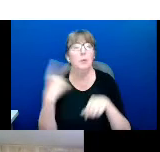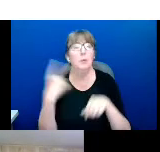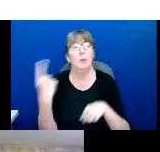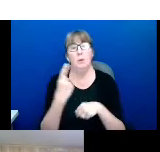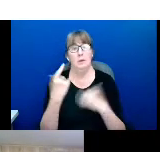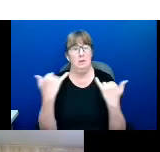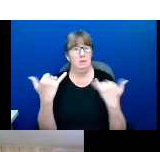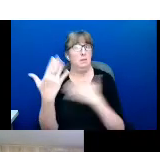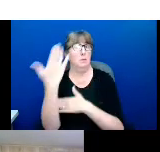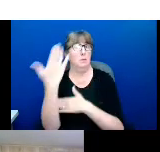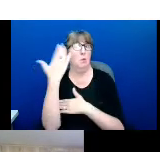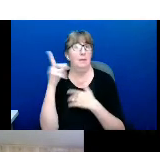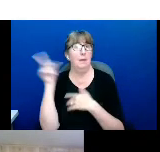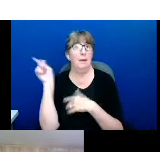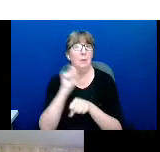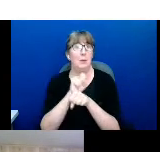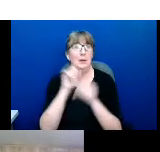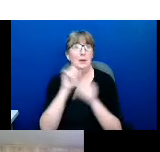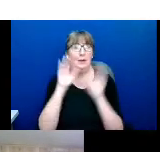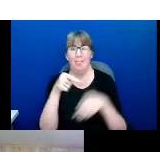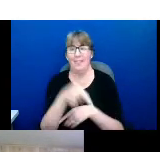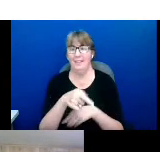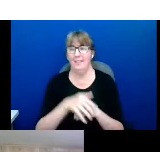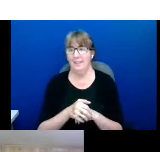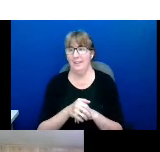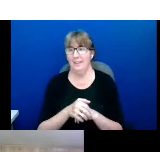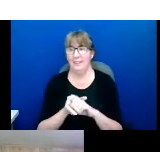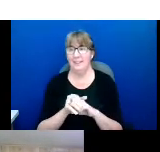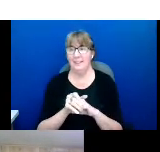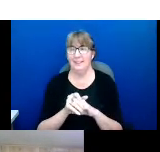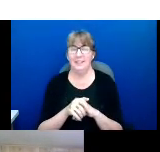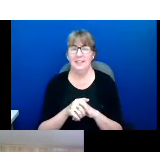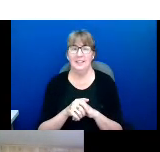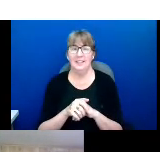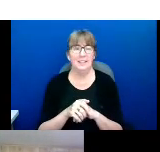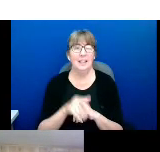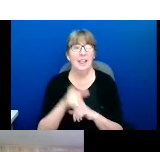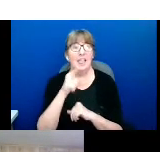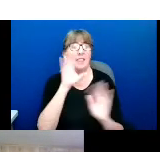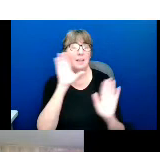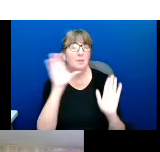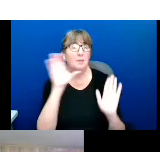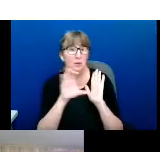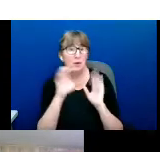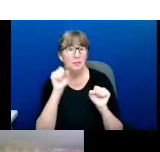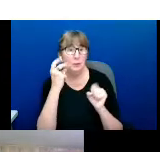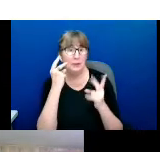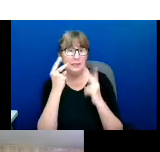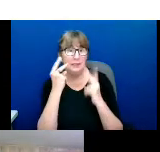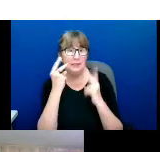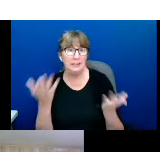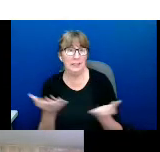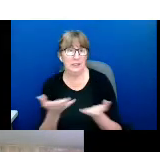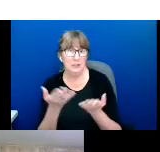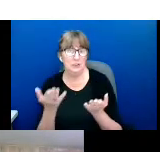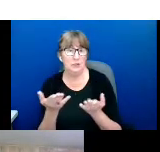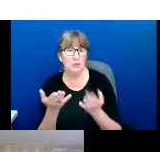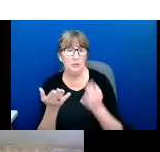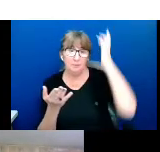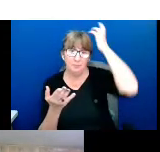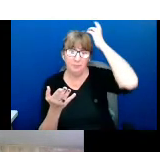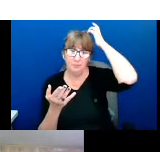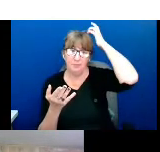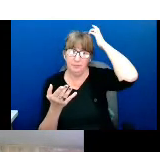going there. I will say with this photograph, and you see it really exemplified